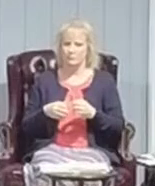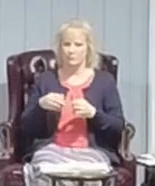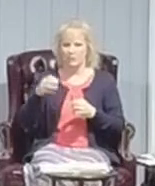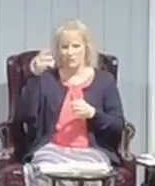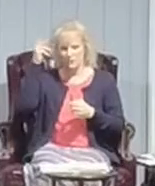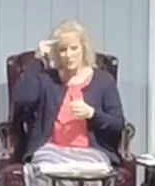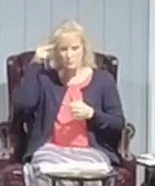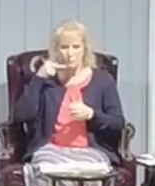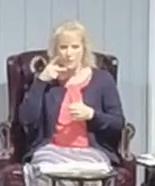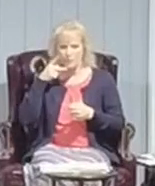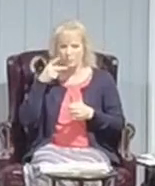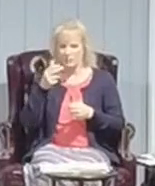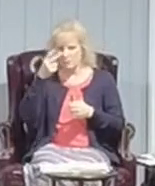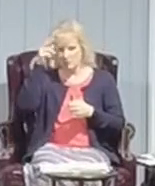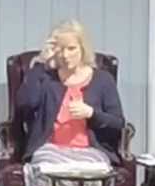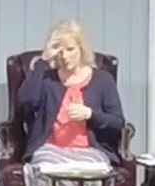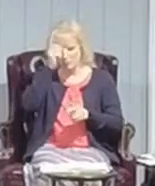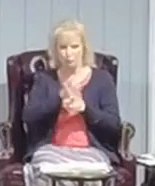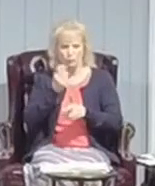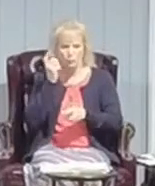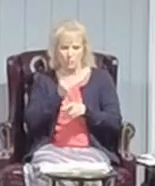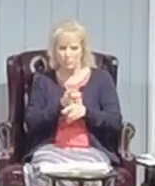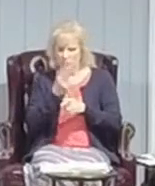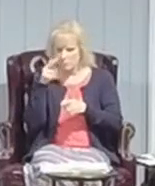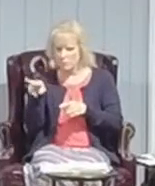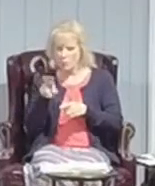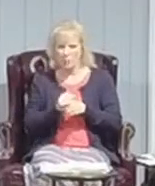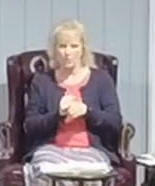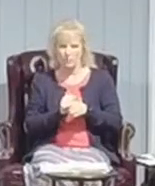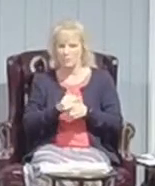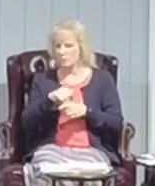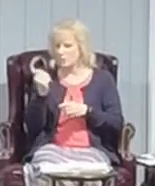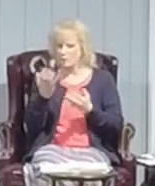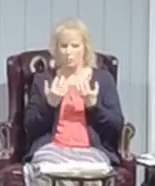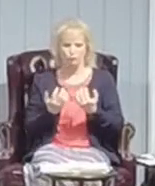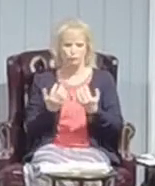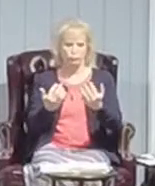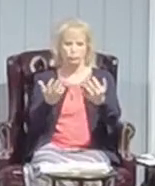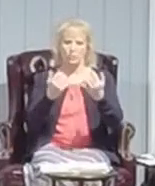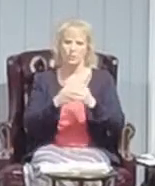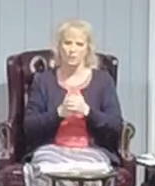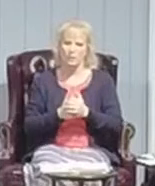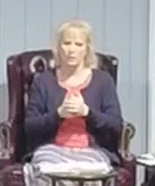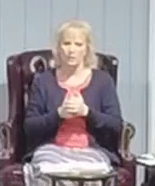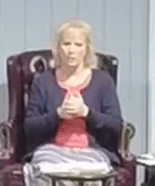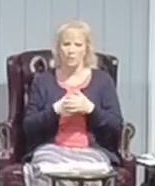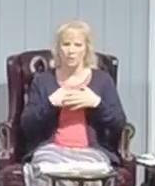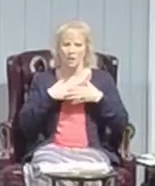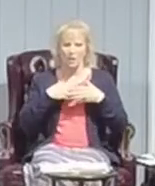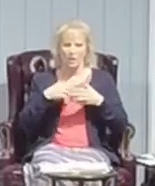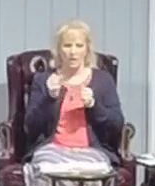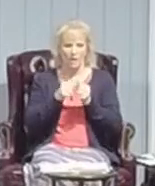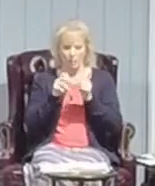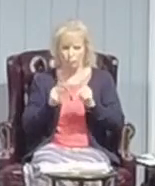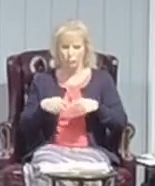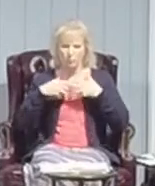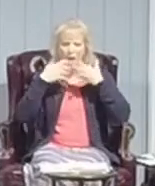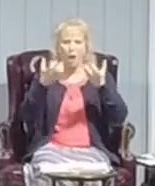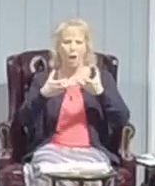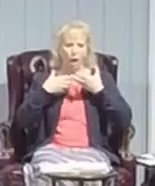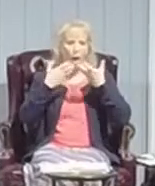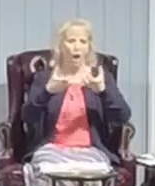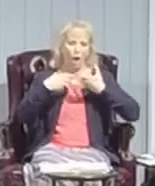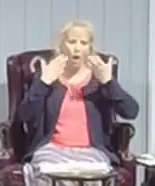there. His brother, his sister. There's other people there. And they're all yelling. The coach is yelling. The kids are